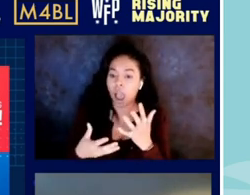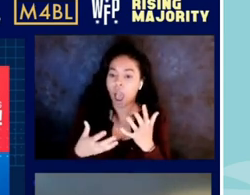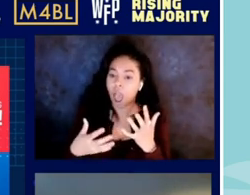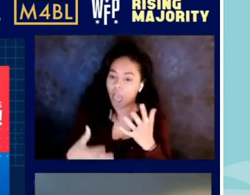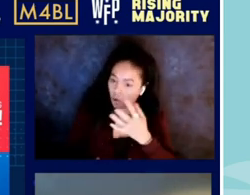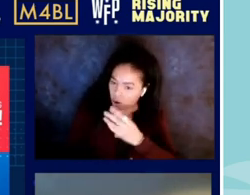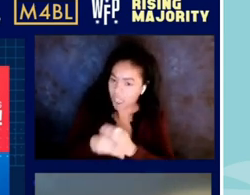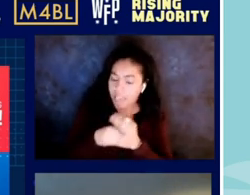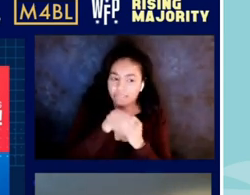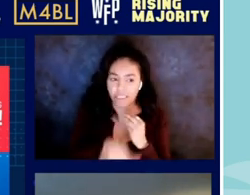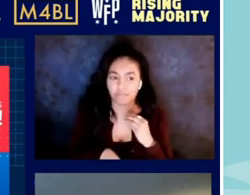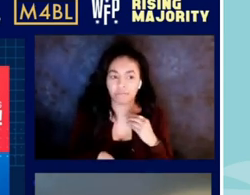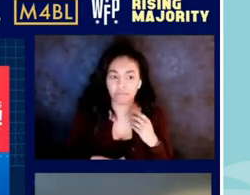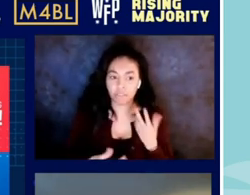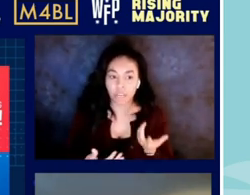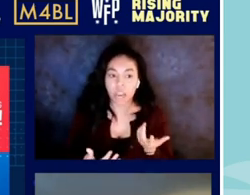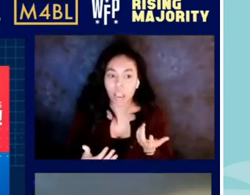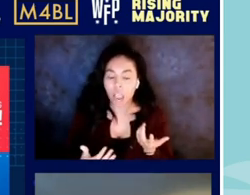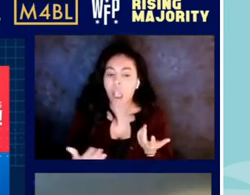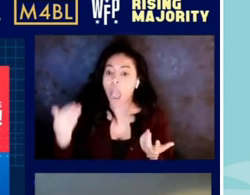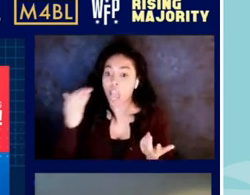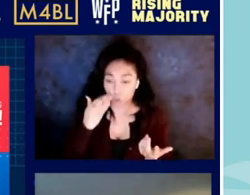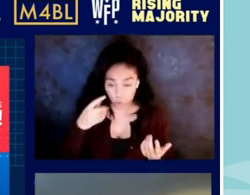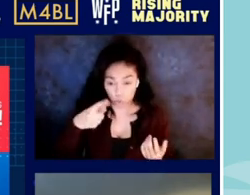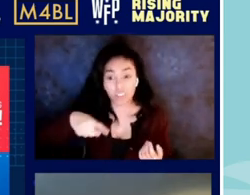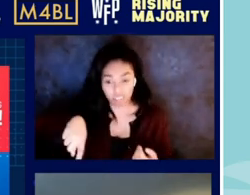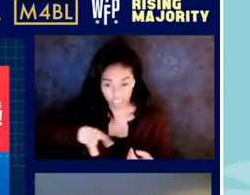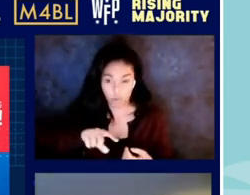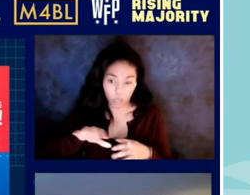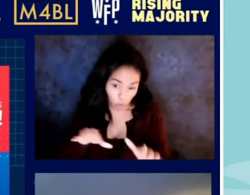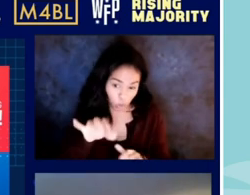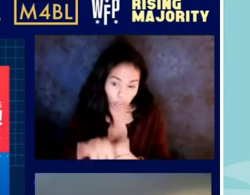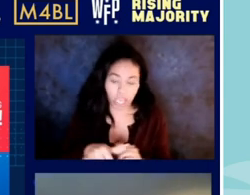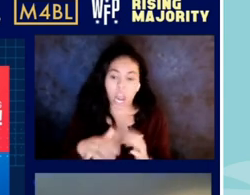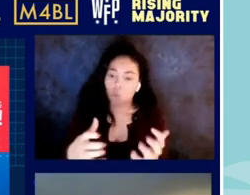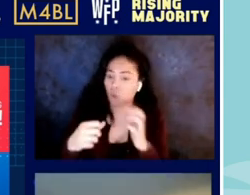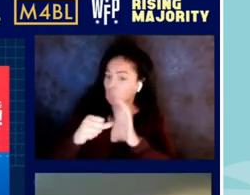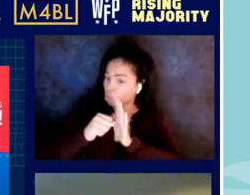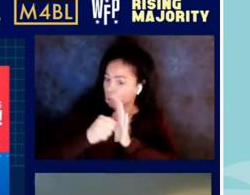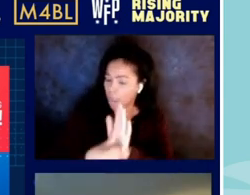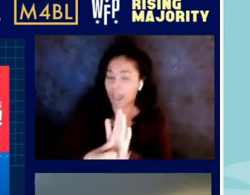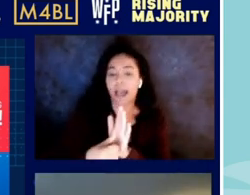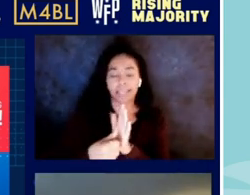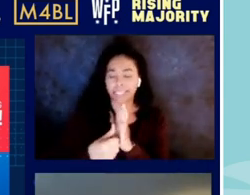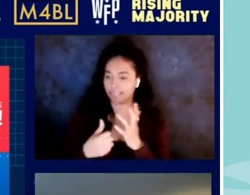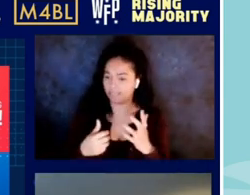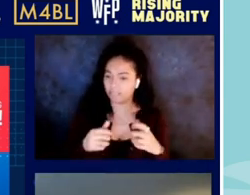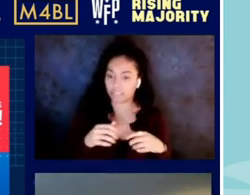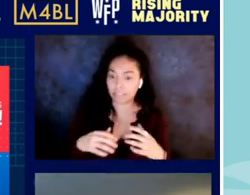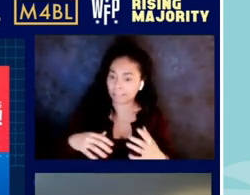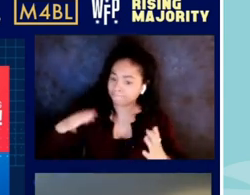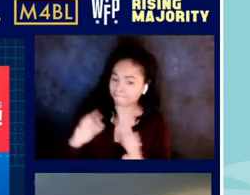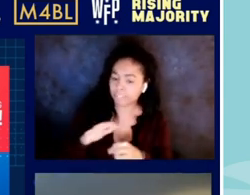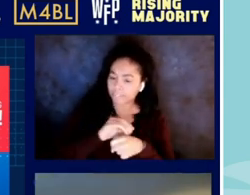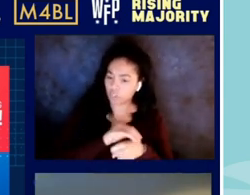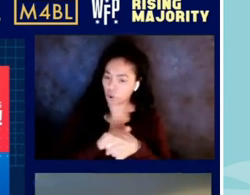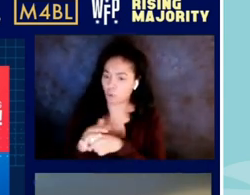because I knew that they were gonna do that. I wanted to highlight the lack of COVID concerns, and I thought it